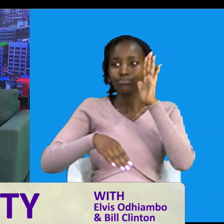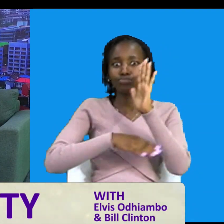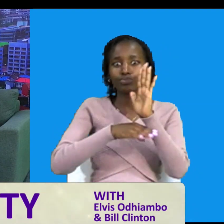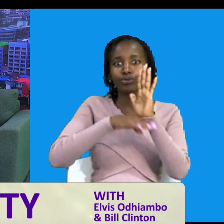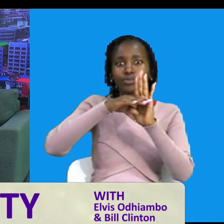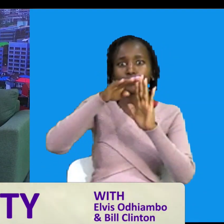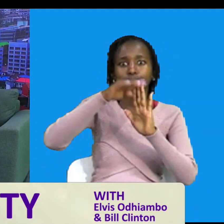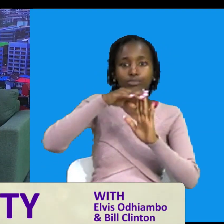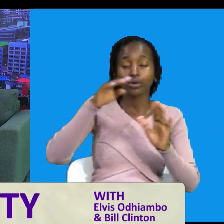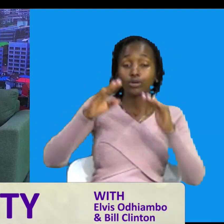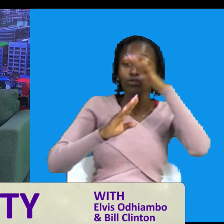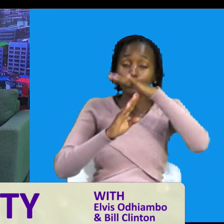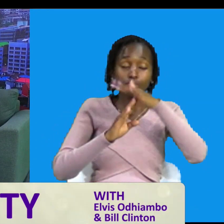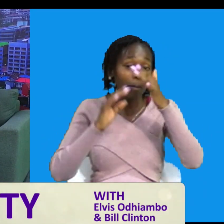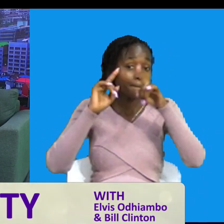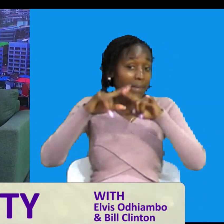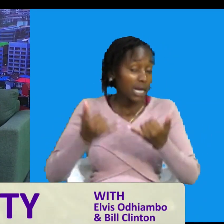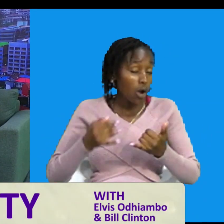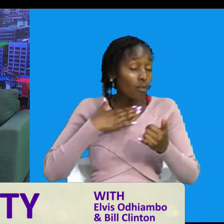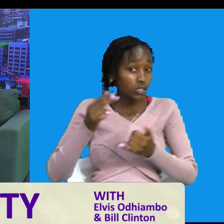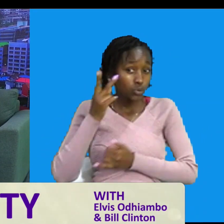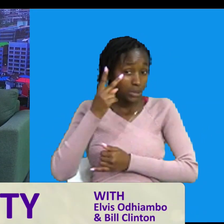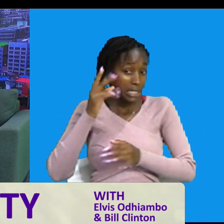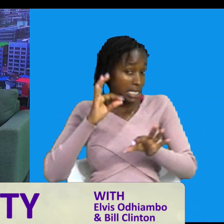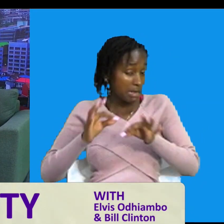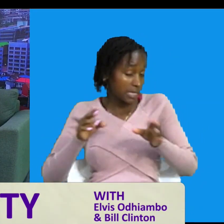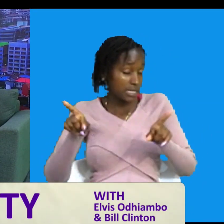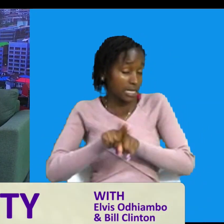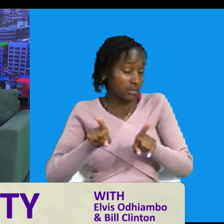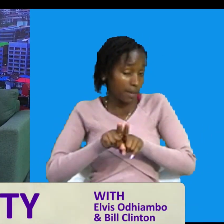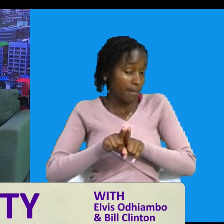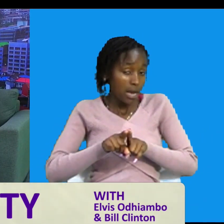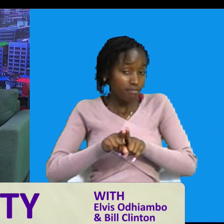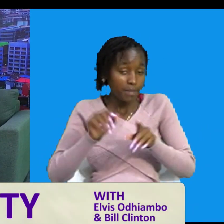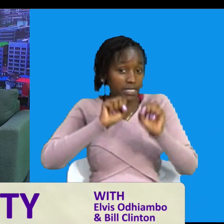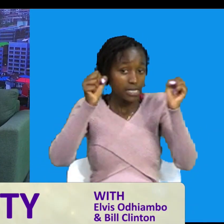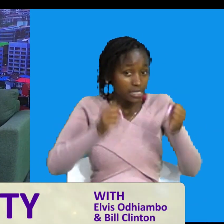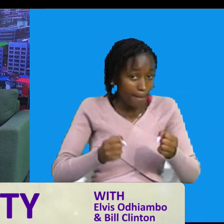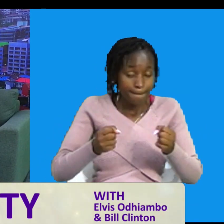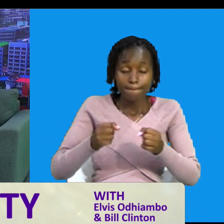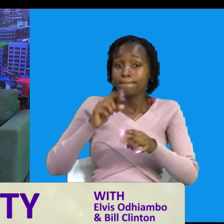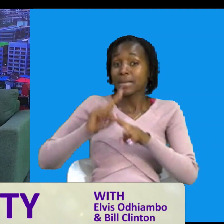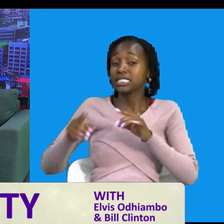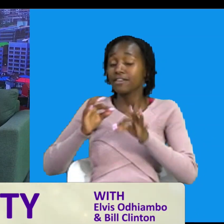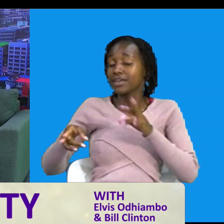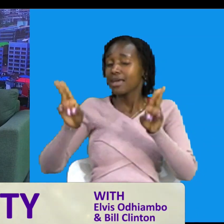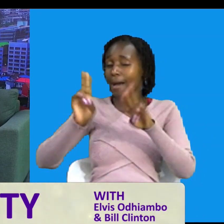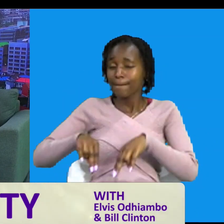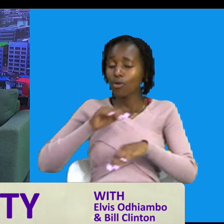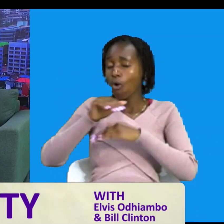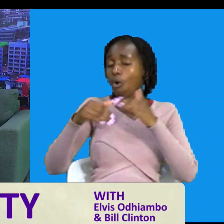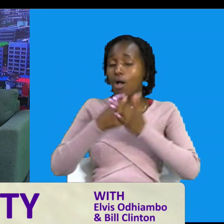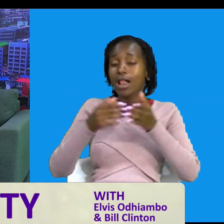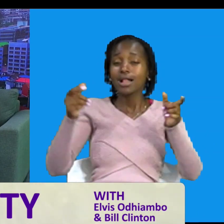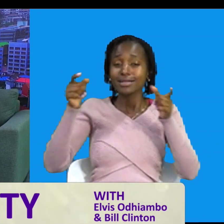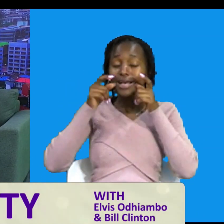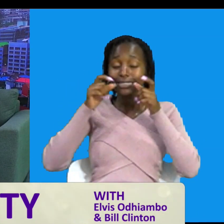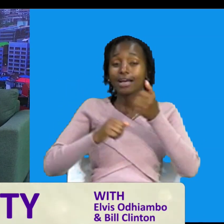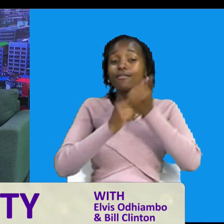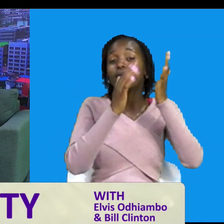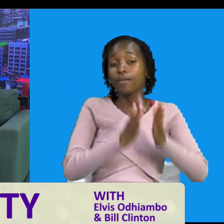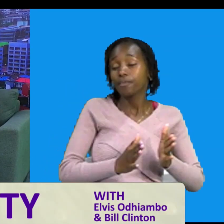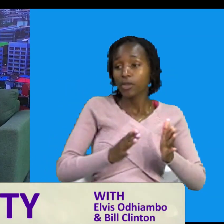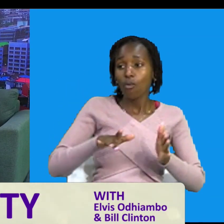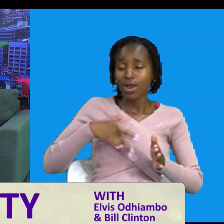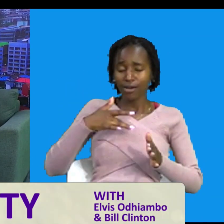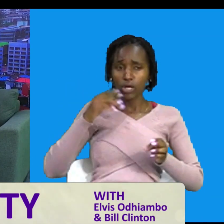are going to see if that will be the same trend. But if that should be the same trend, then Tusker fans, Tusker players, we are really